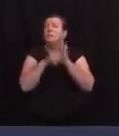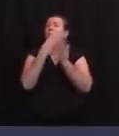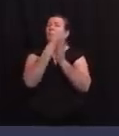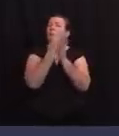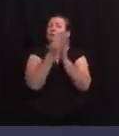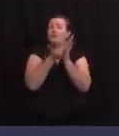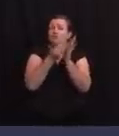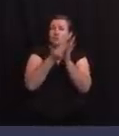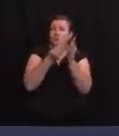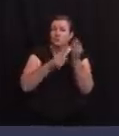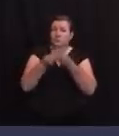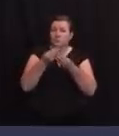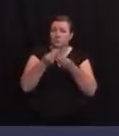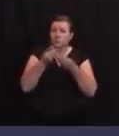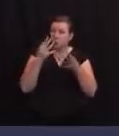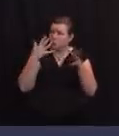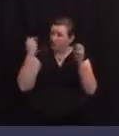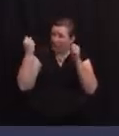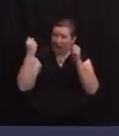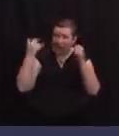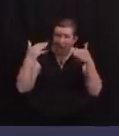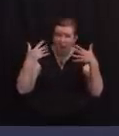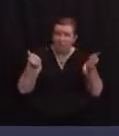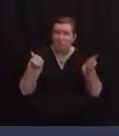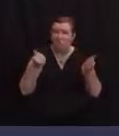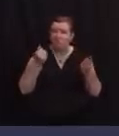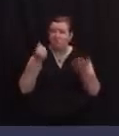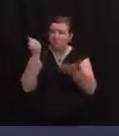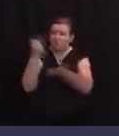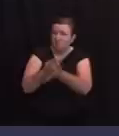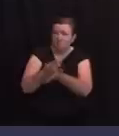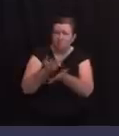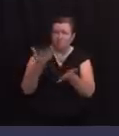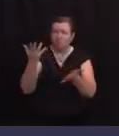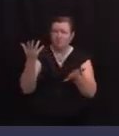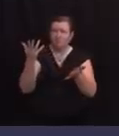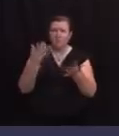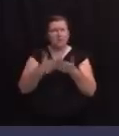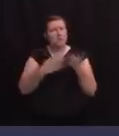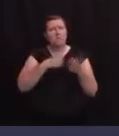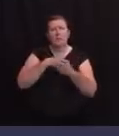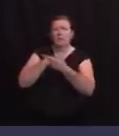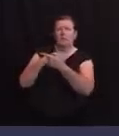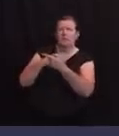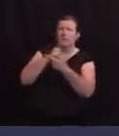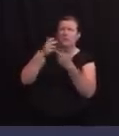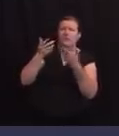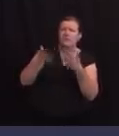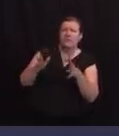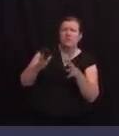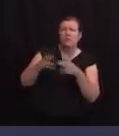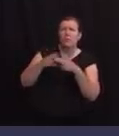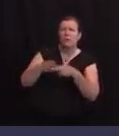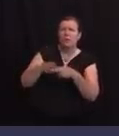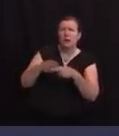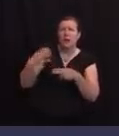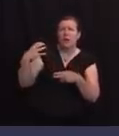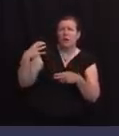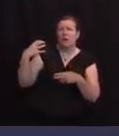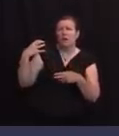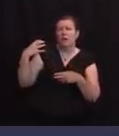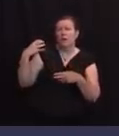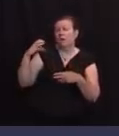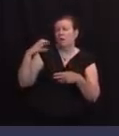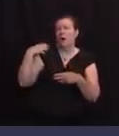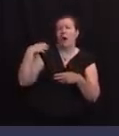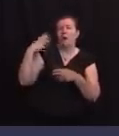was introduced yesterday. And some have complained that you did not end the capital to operation transfer for NJ Transit in the state budget after all that